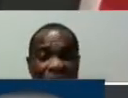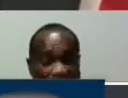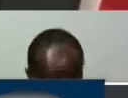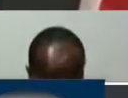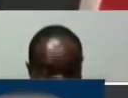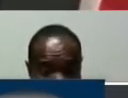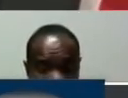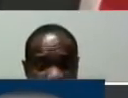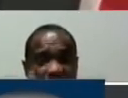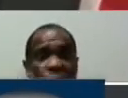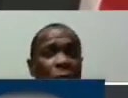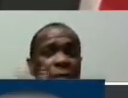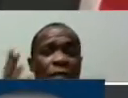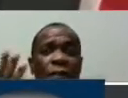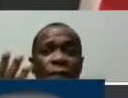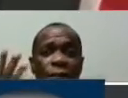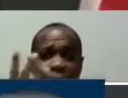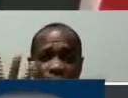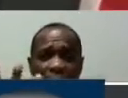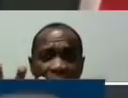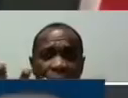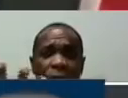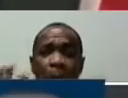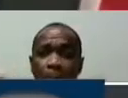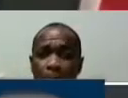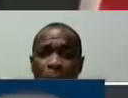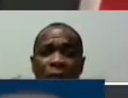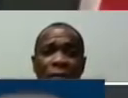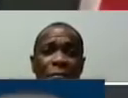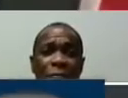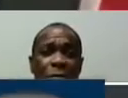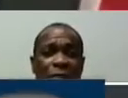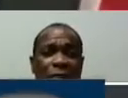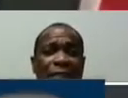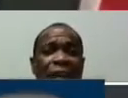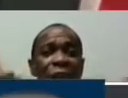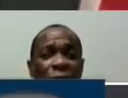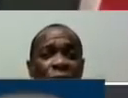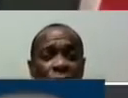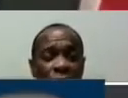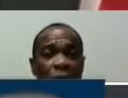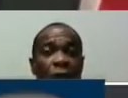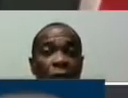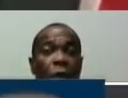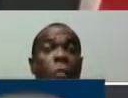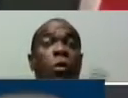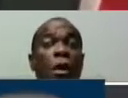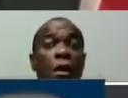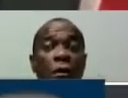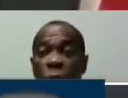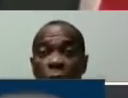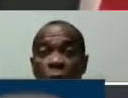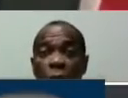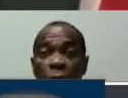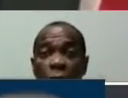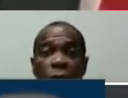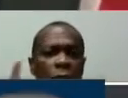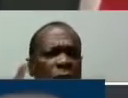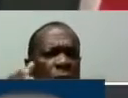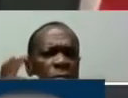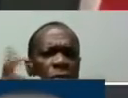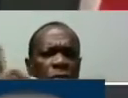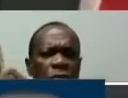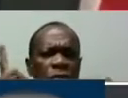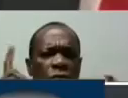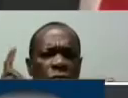people. And what is worse, as Dr. Richards is pointing out to us, we are